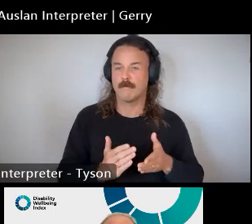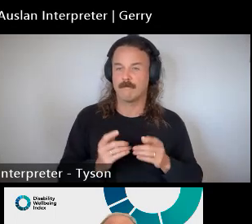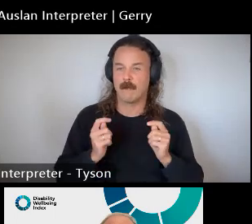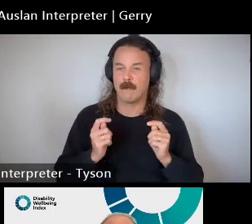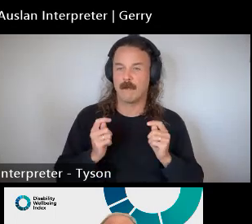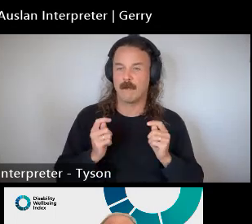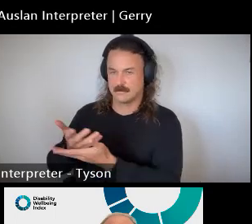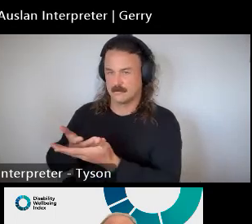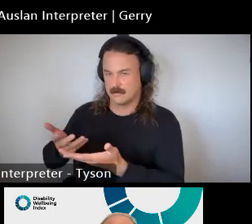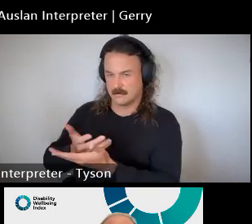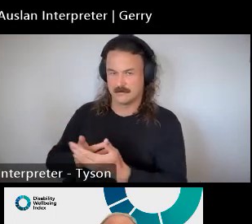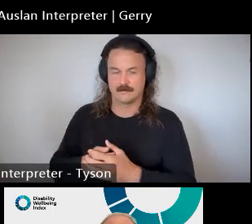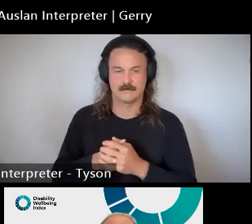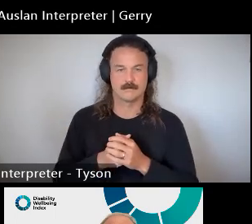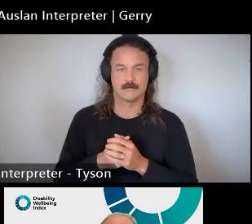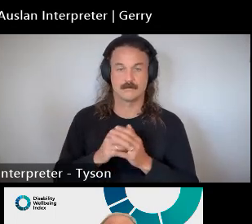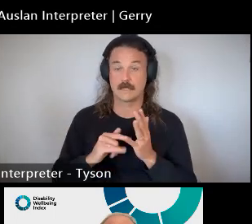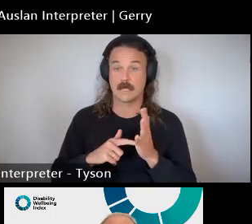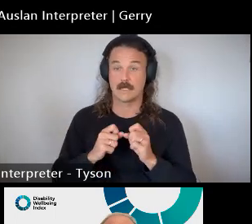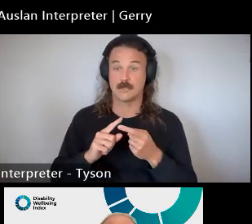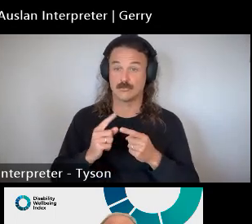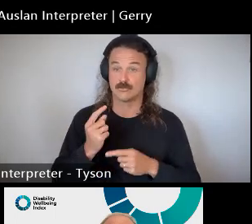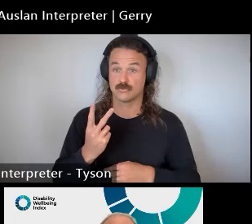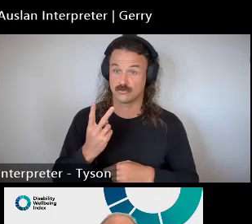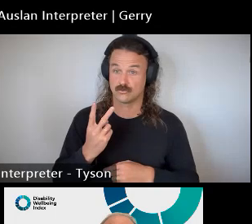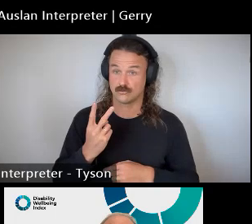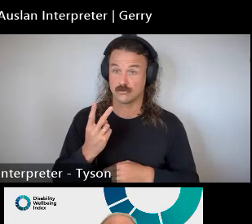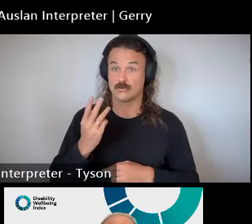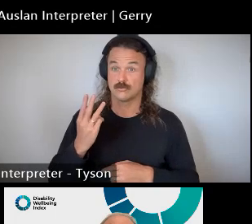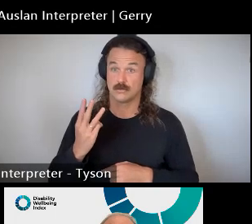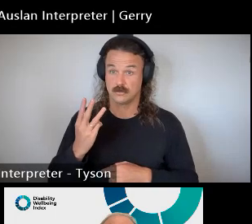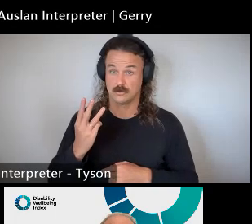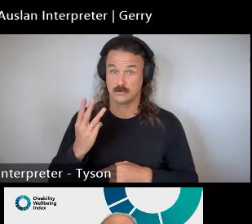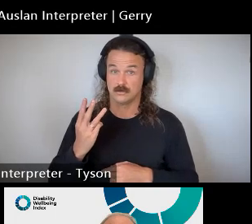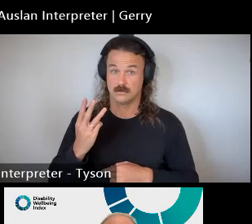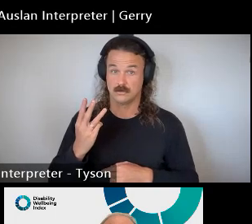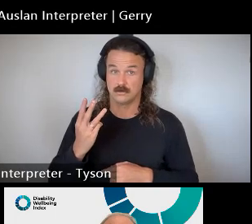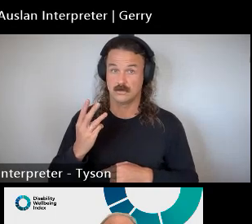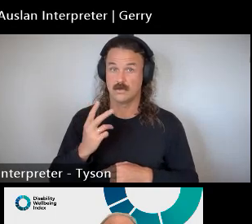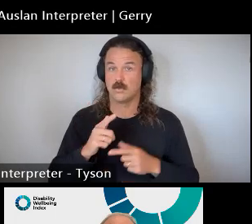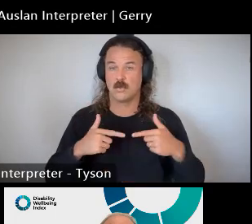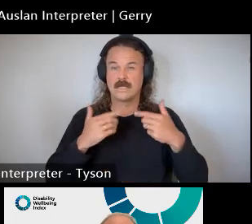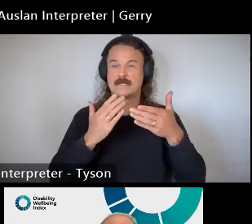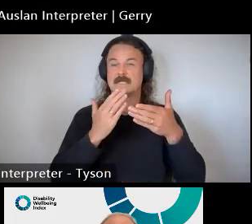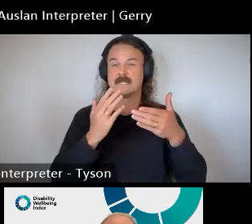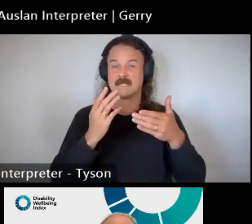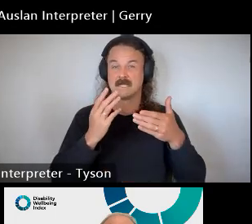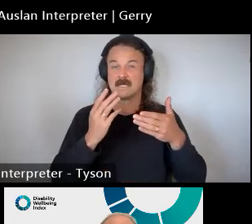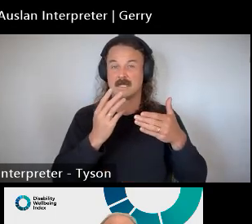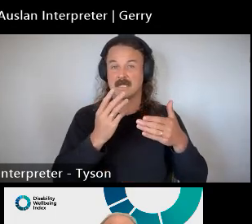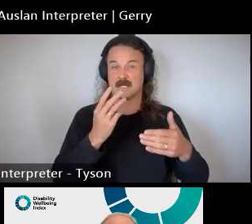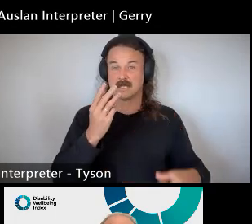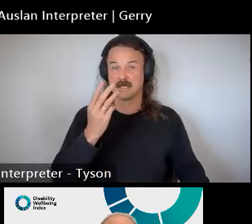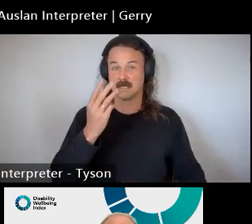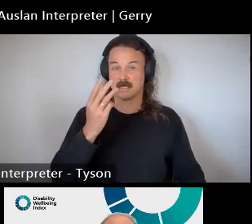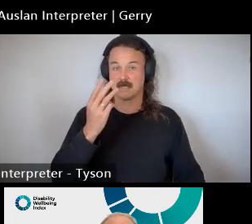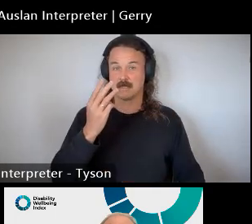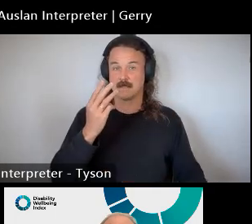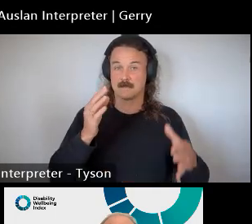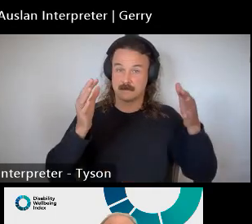the stage 2 and 3, we narrowed down to the 35 items to the right-hand side that we